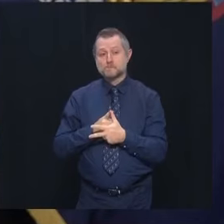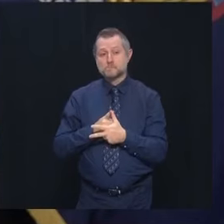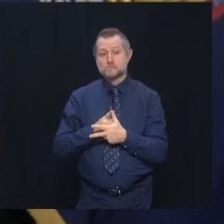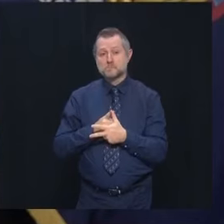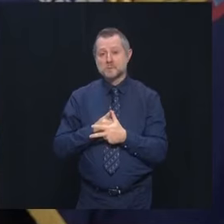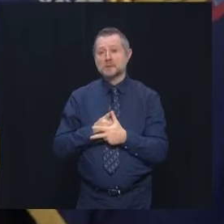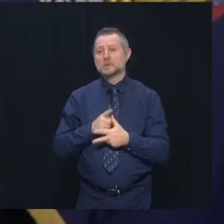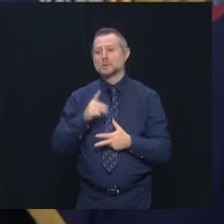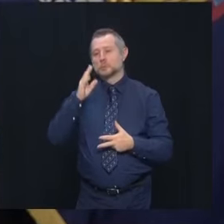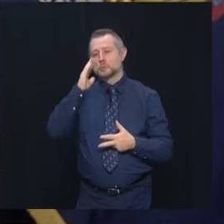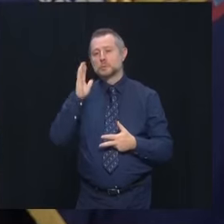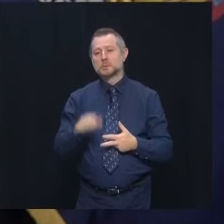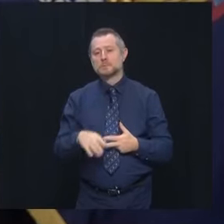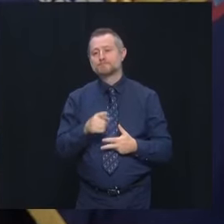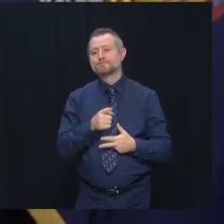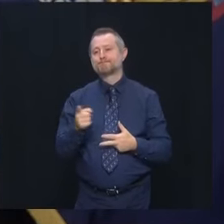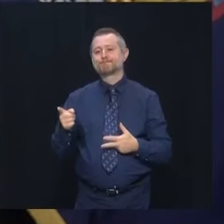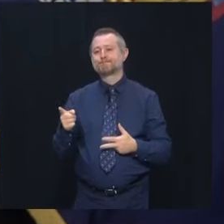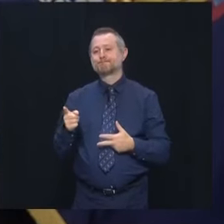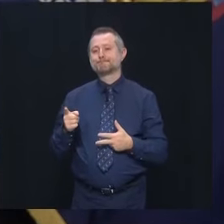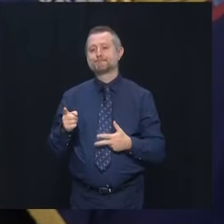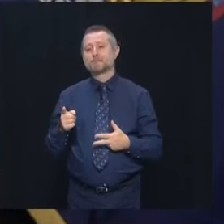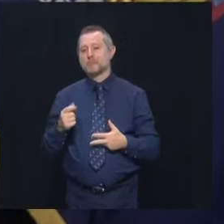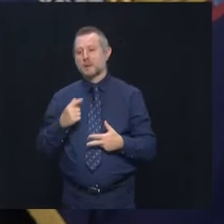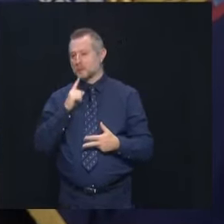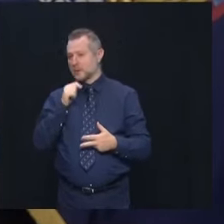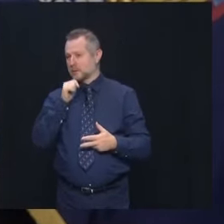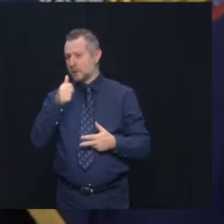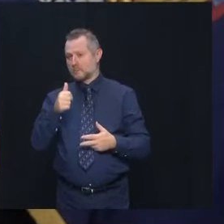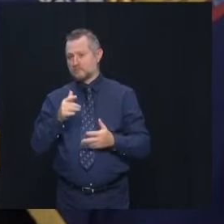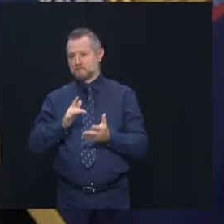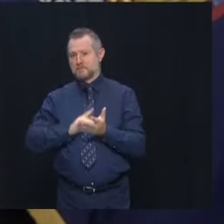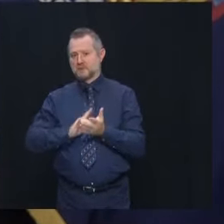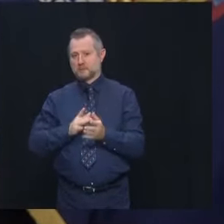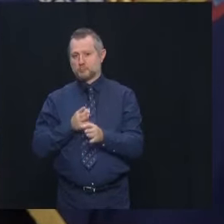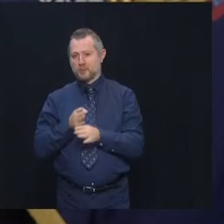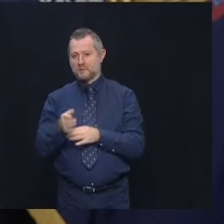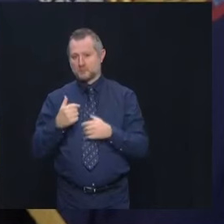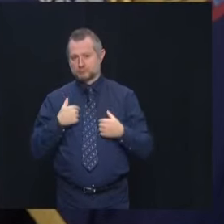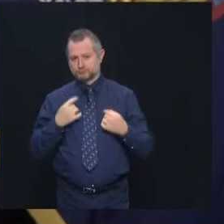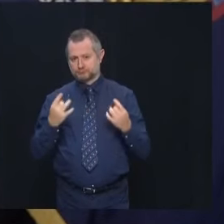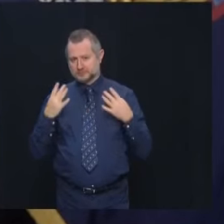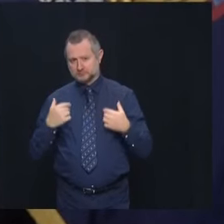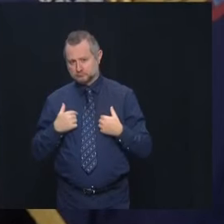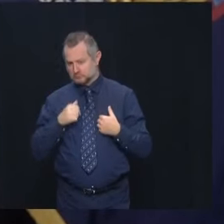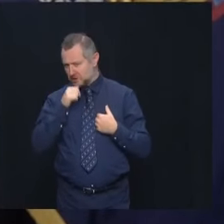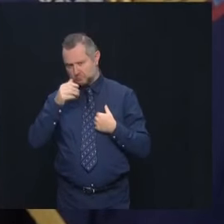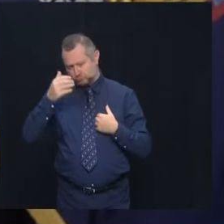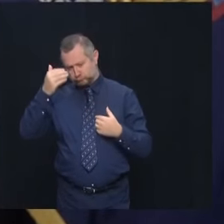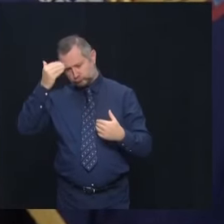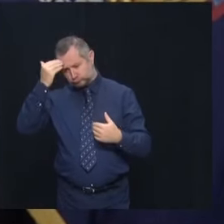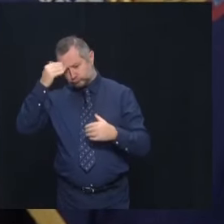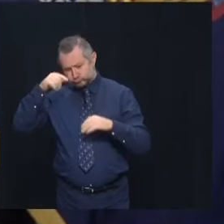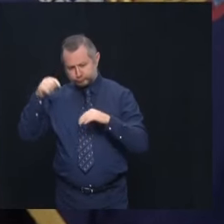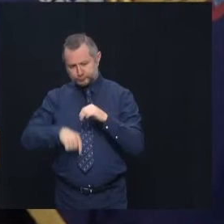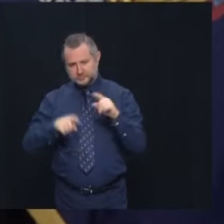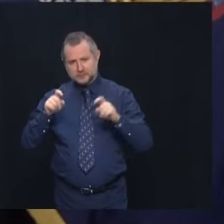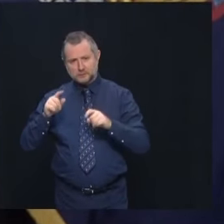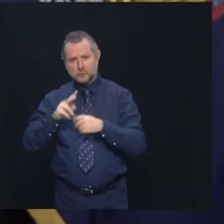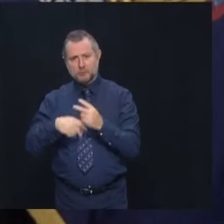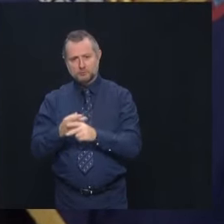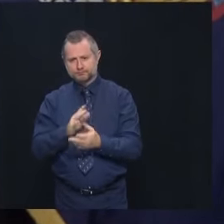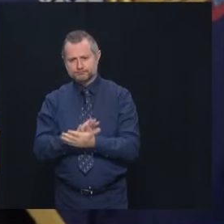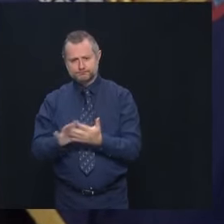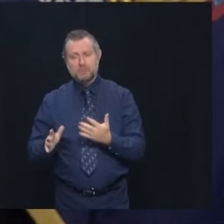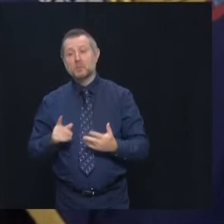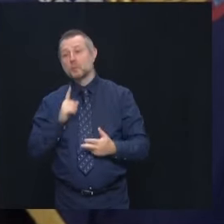testing than any non-testing expert in the state, and I know more about testing than I ever wanted